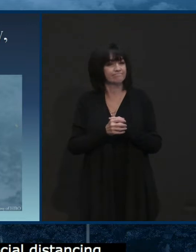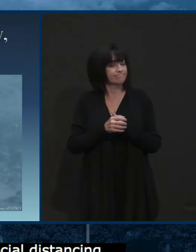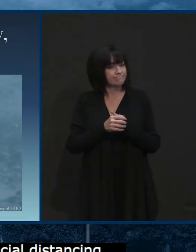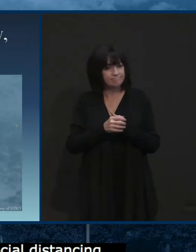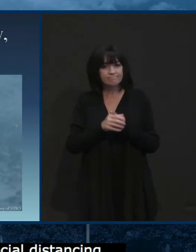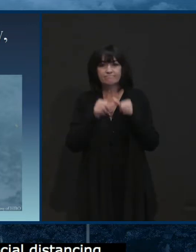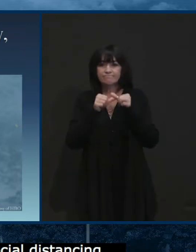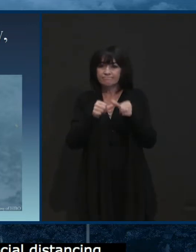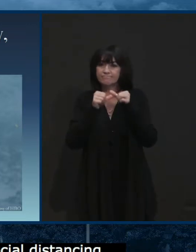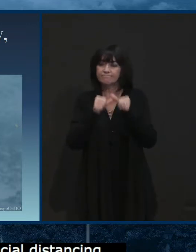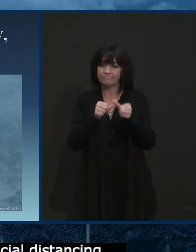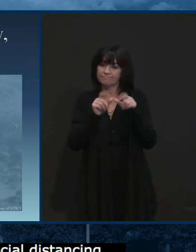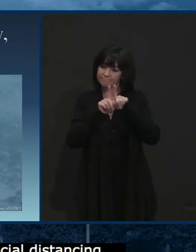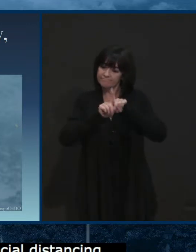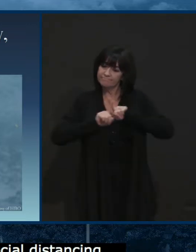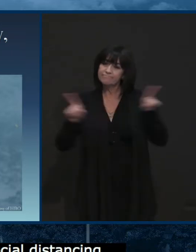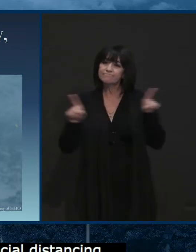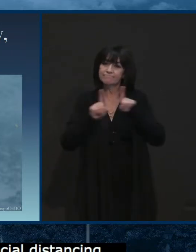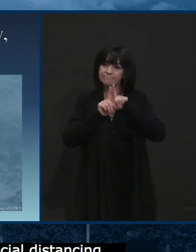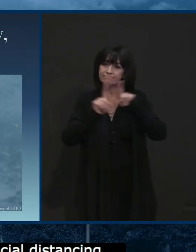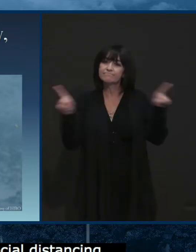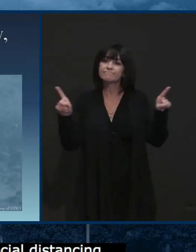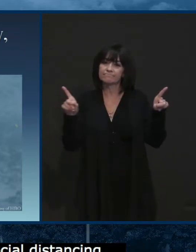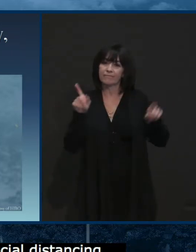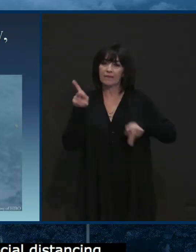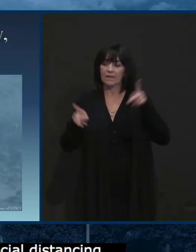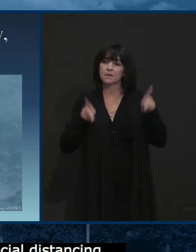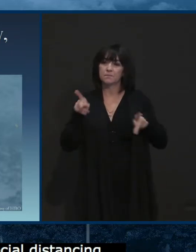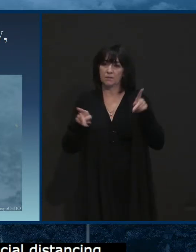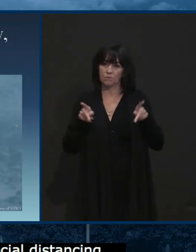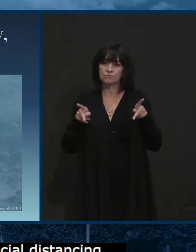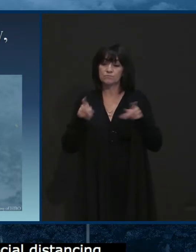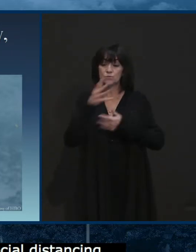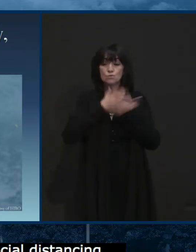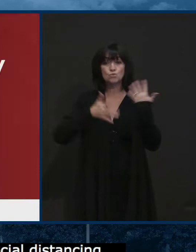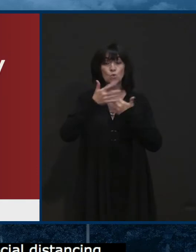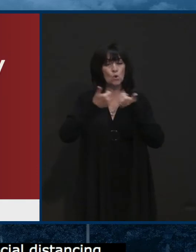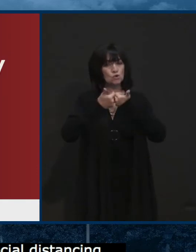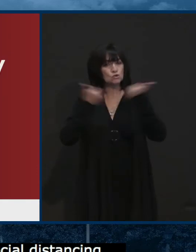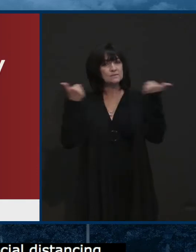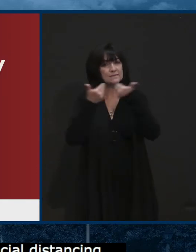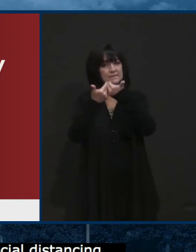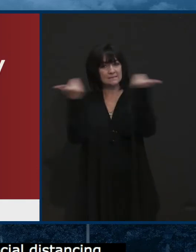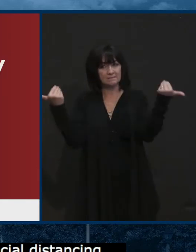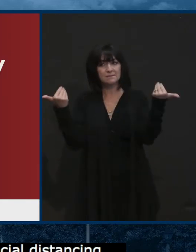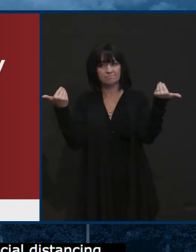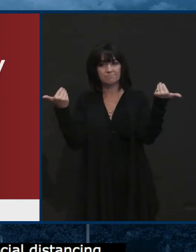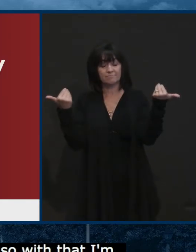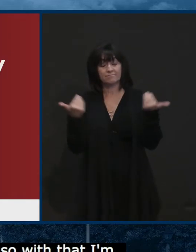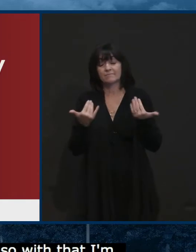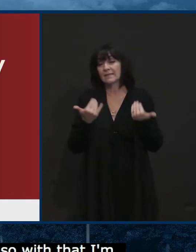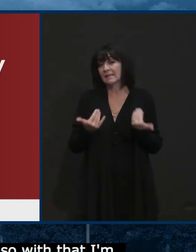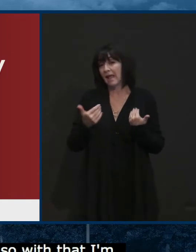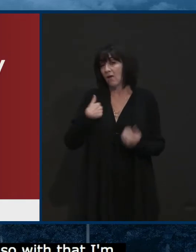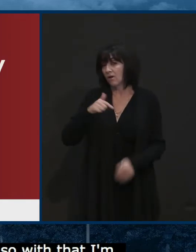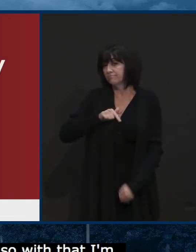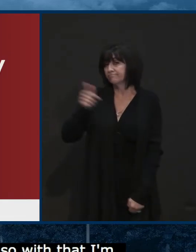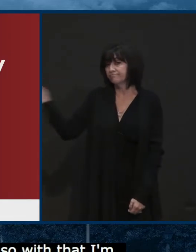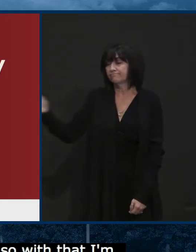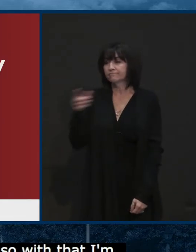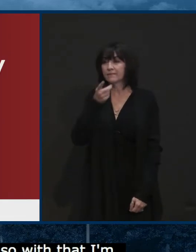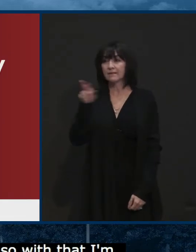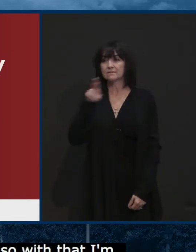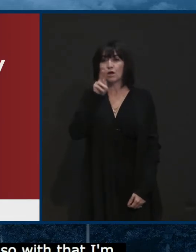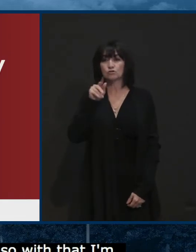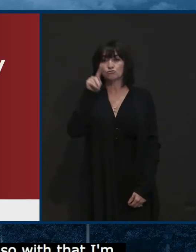distancing during this holiday season. And so with that, I'm going to turn it over to Dr. Rattay, who's got some very important